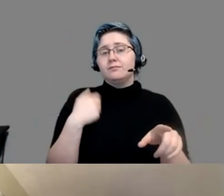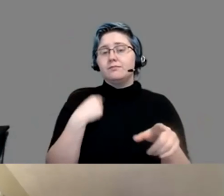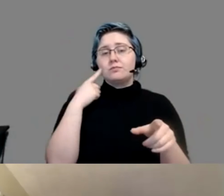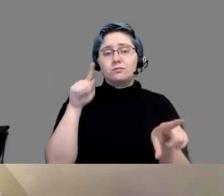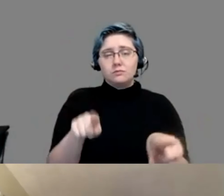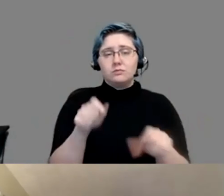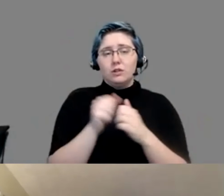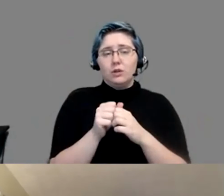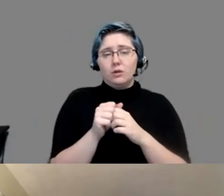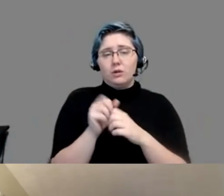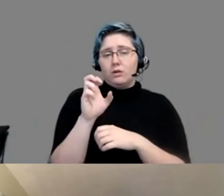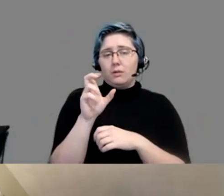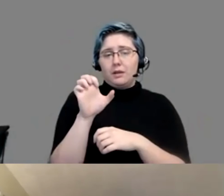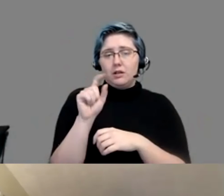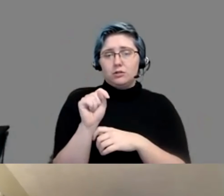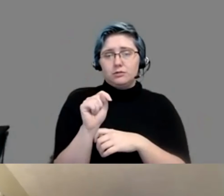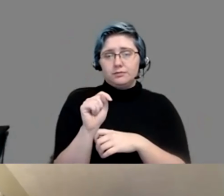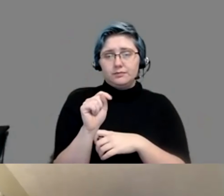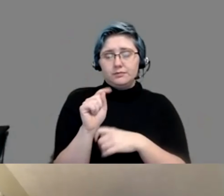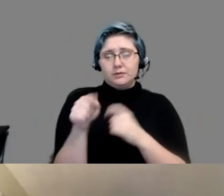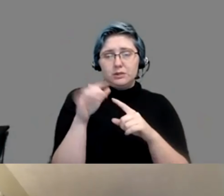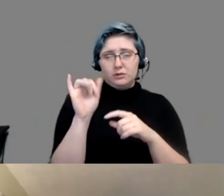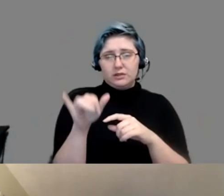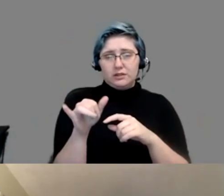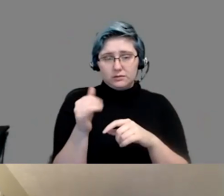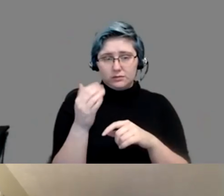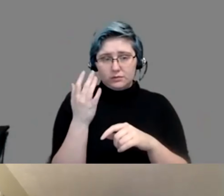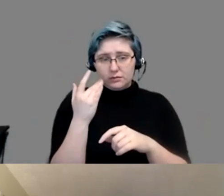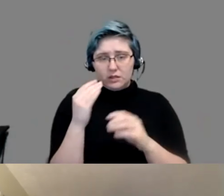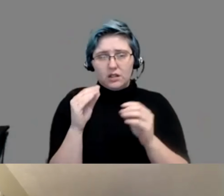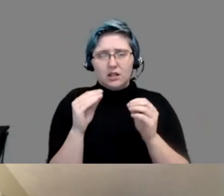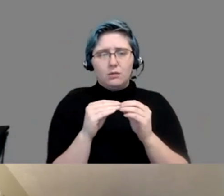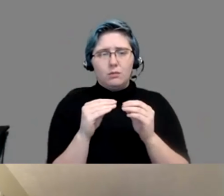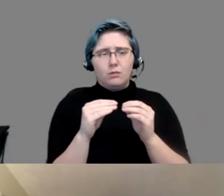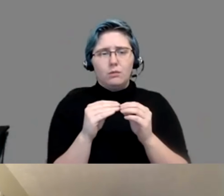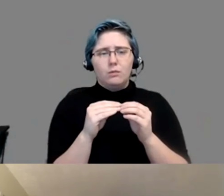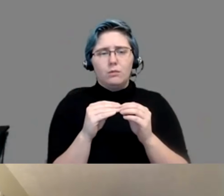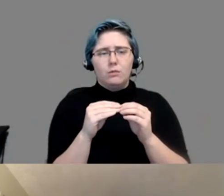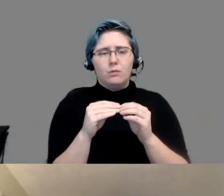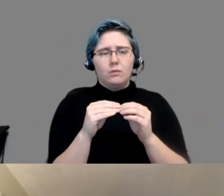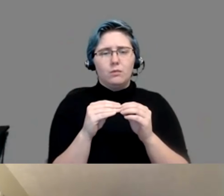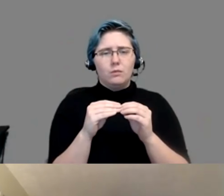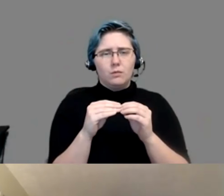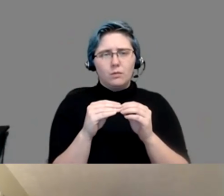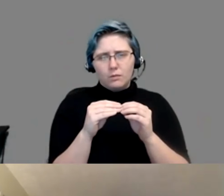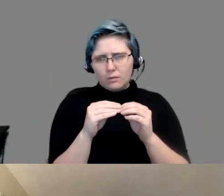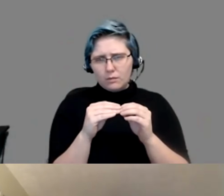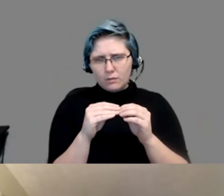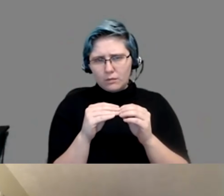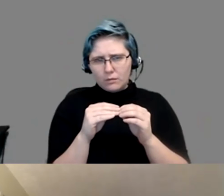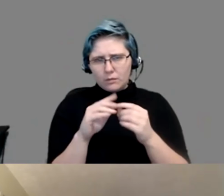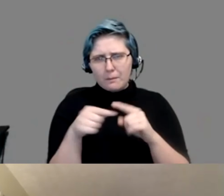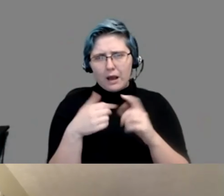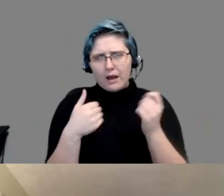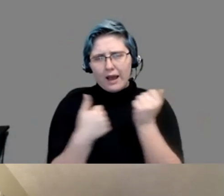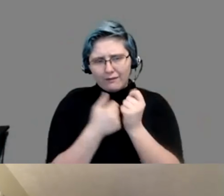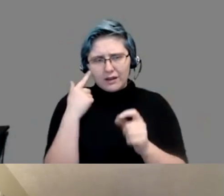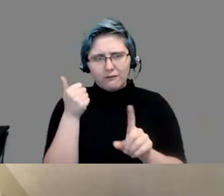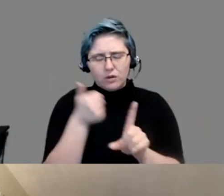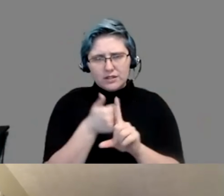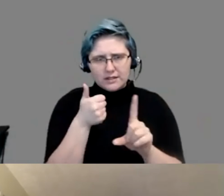with Robert on that, because it's more of standing up and advocating for